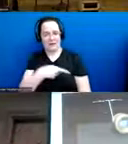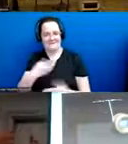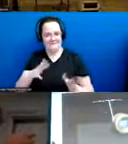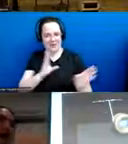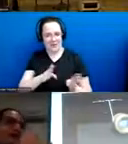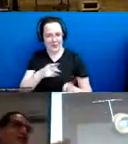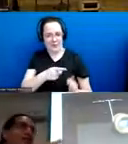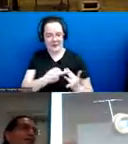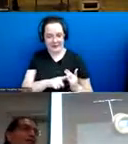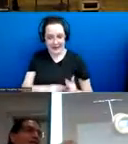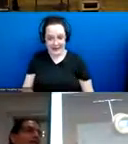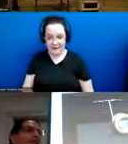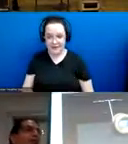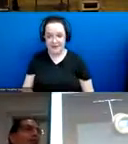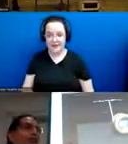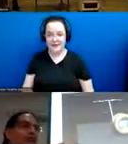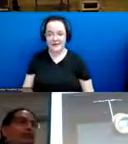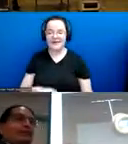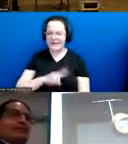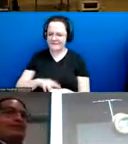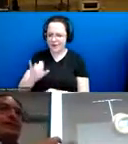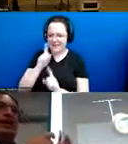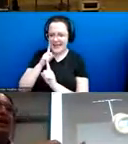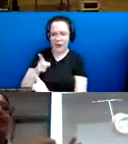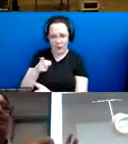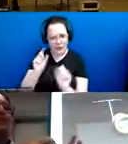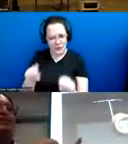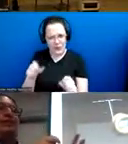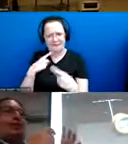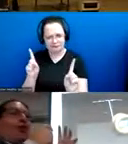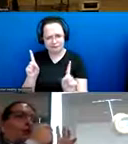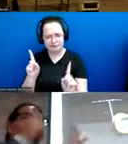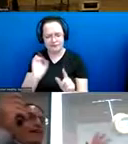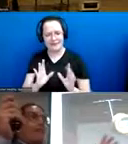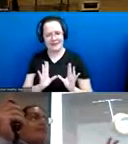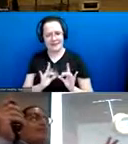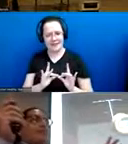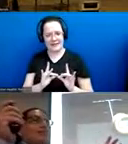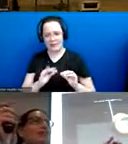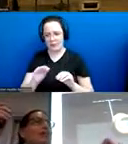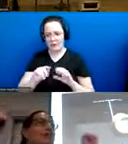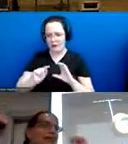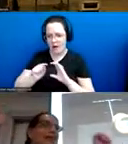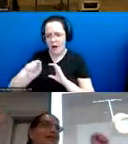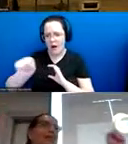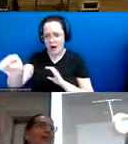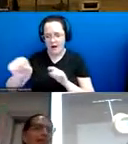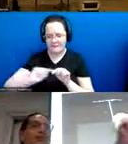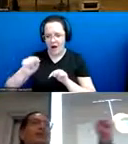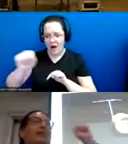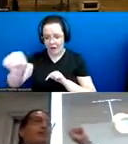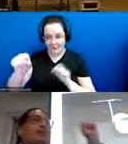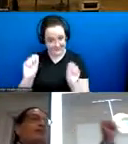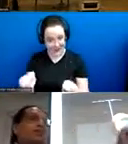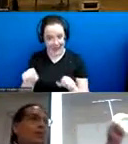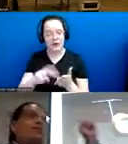of course, if you can achieve that big goal of moving this entanglement over a very long distance, then the idea is that then you